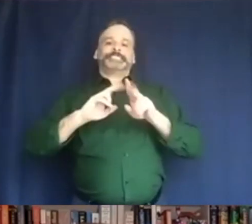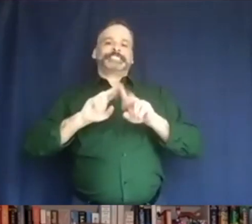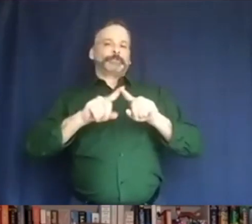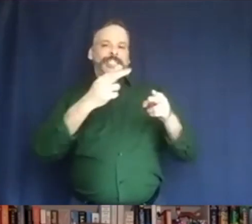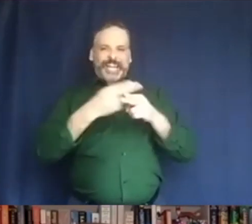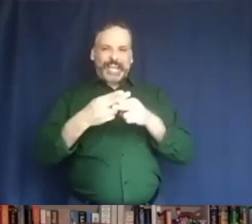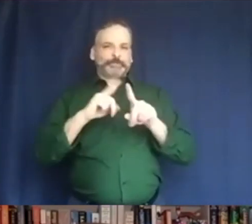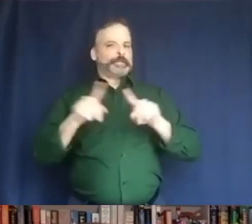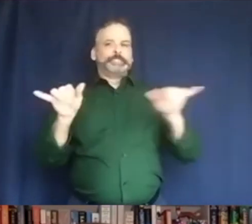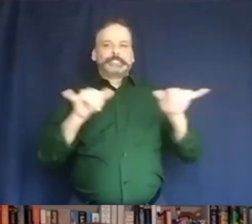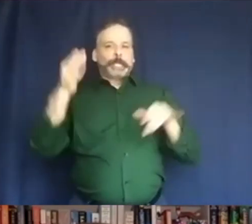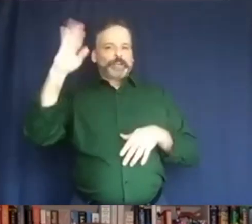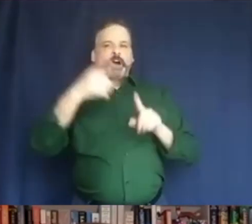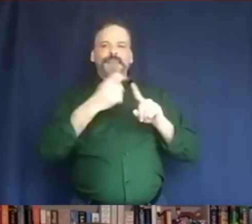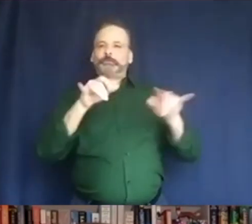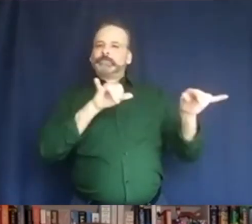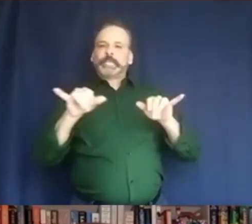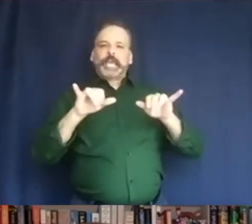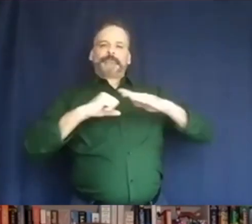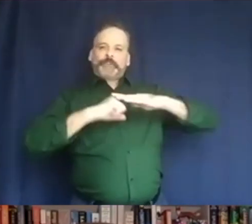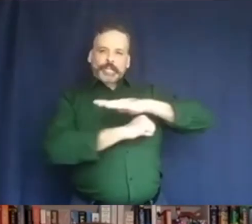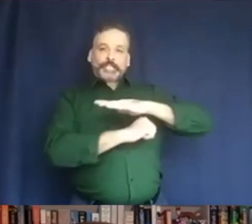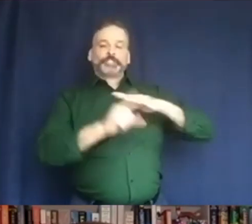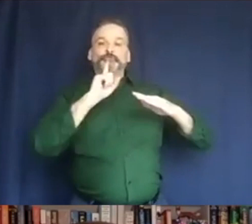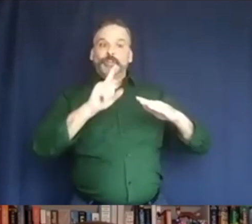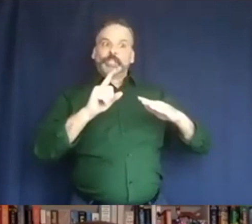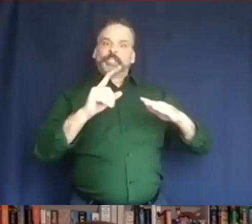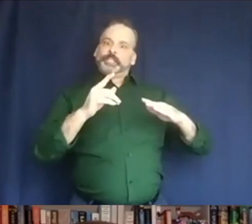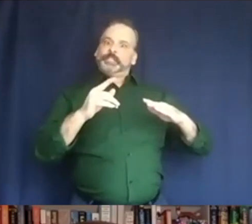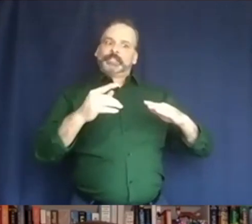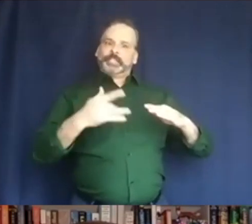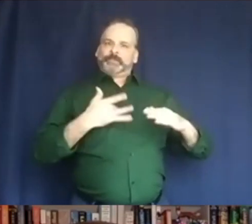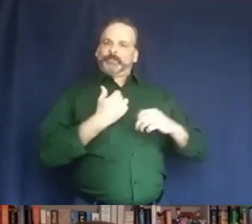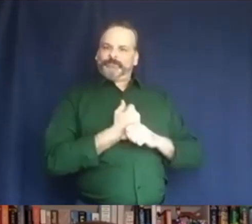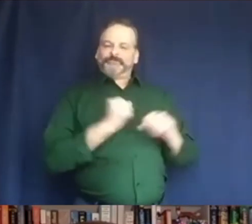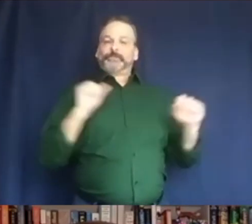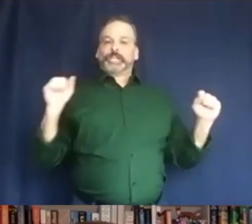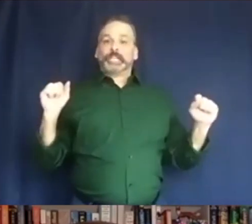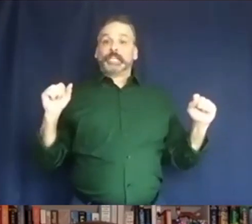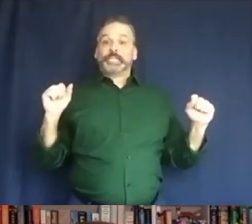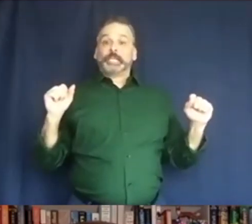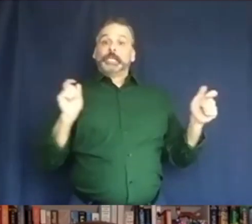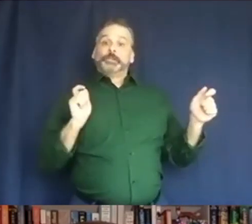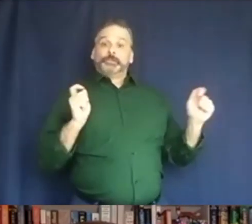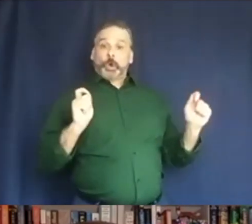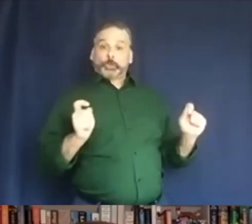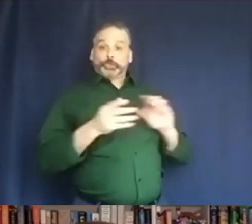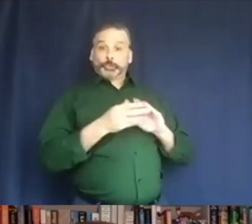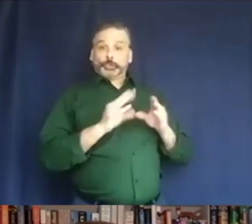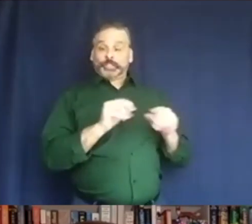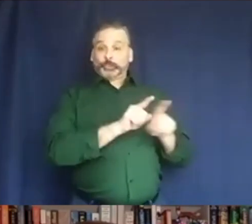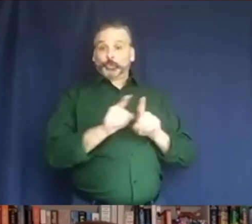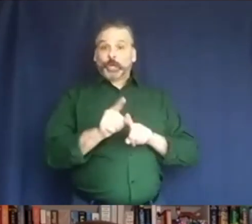same foundations. And I feel like that liberated me in a lot of ways and gave me freedom to alter stories as well, because it